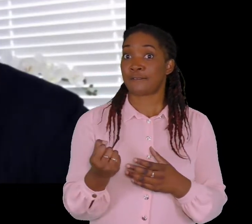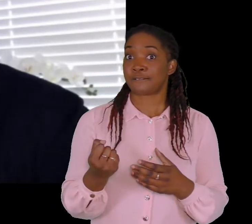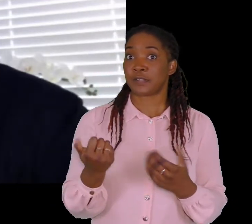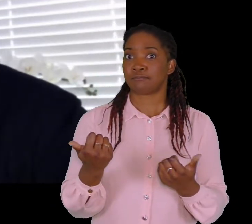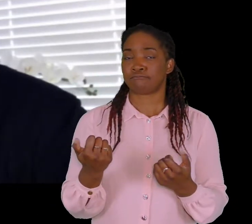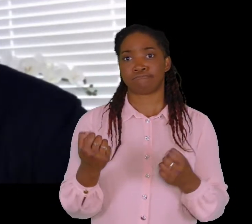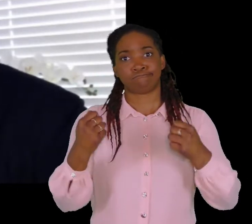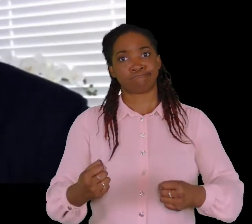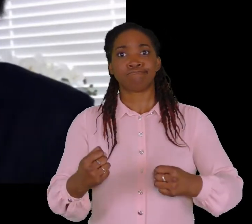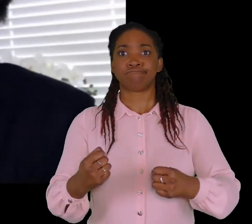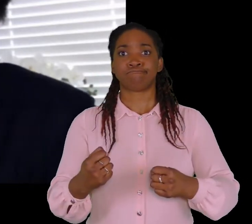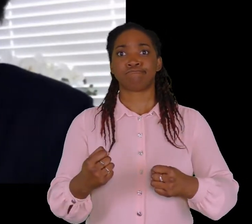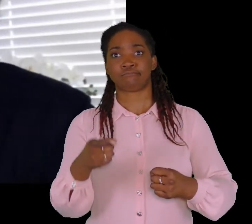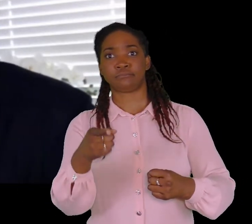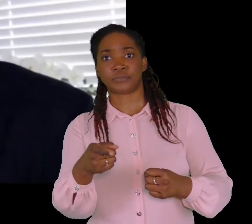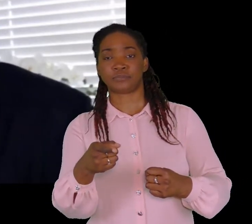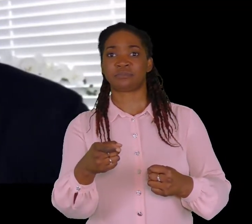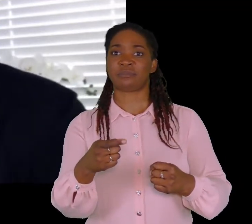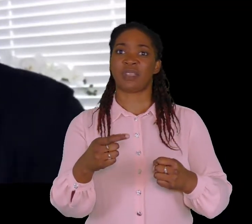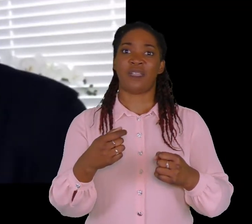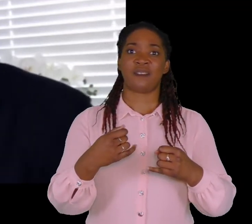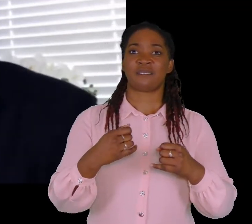which had come through. And